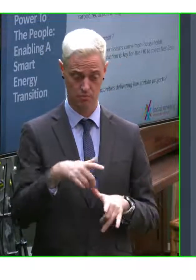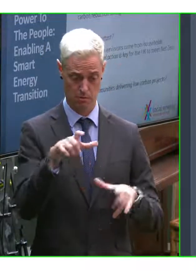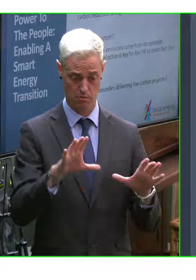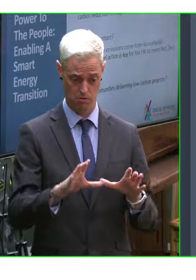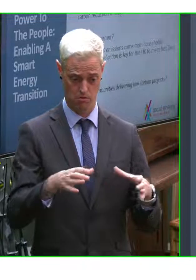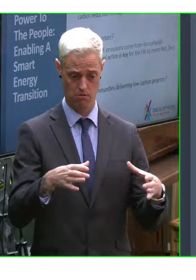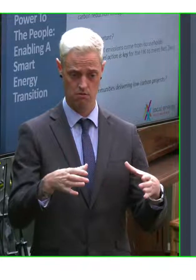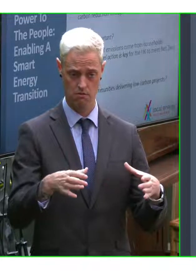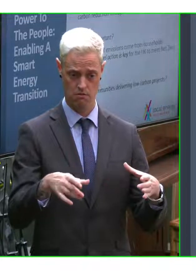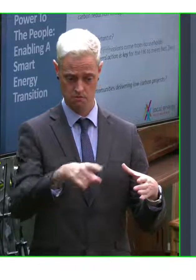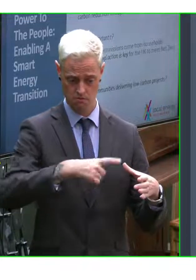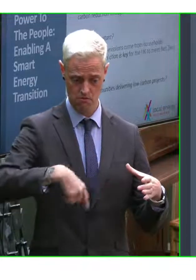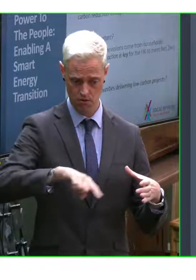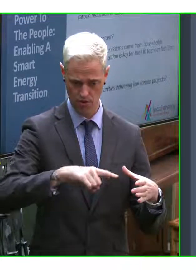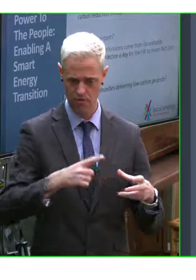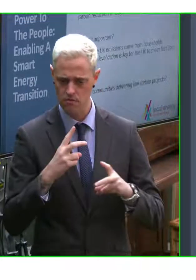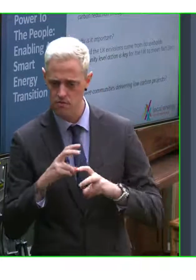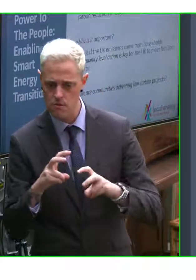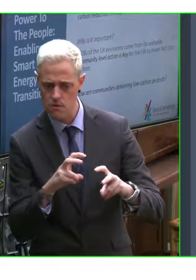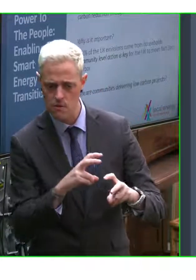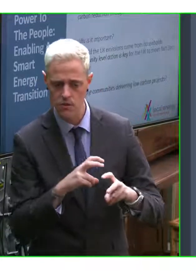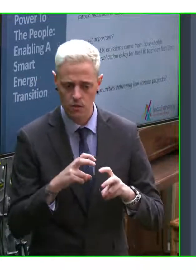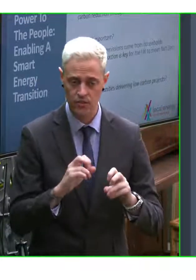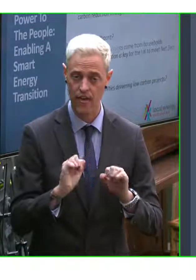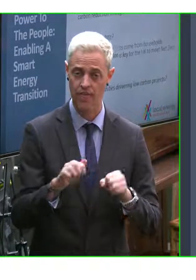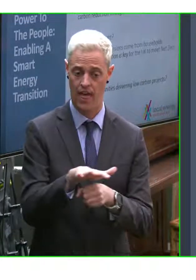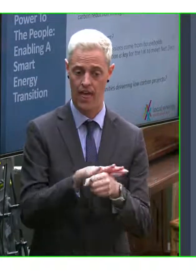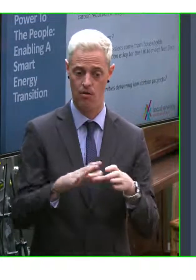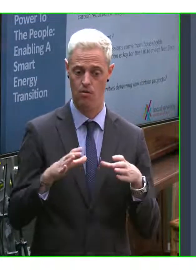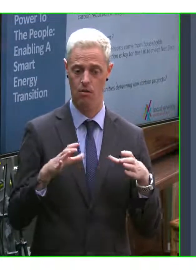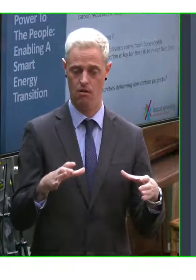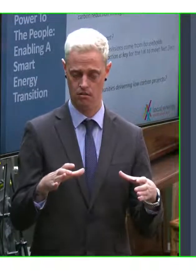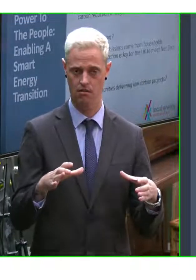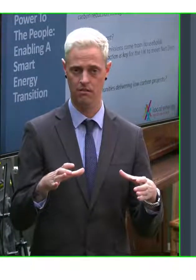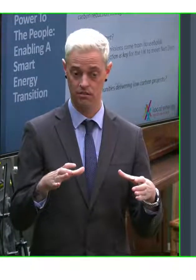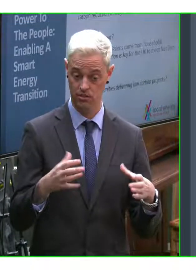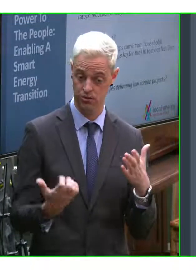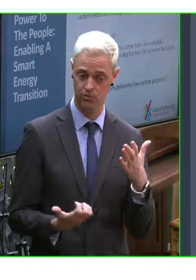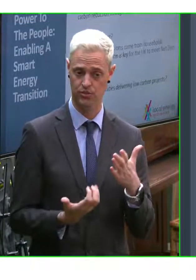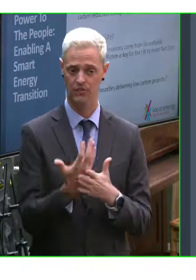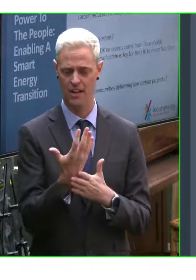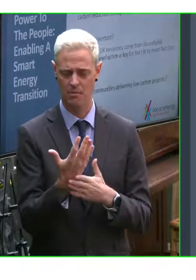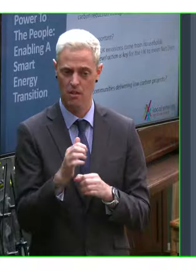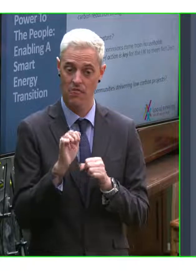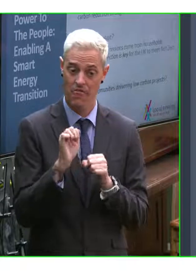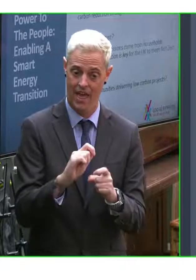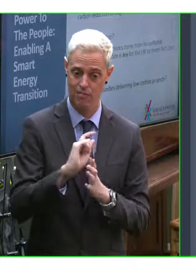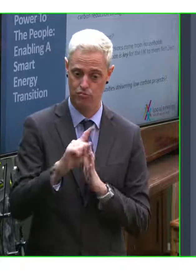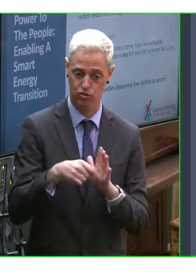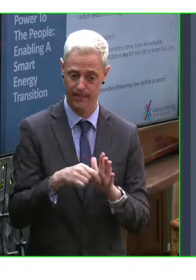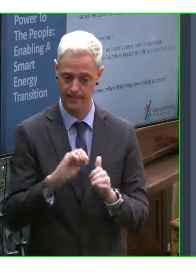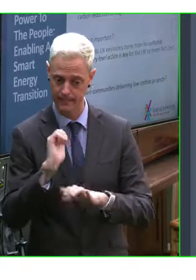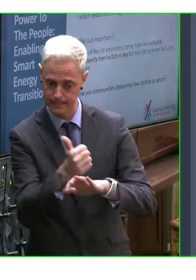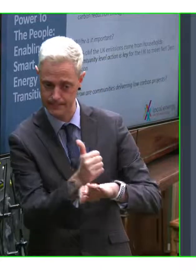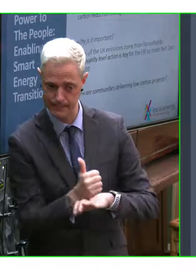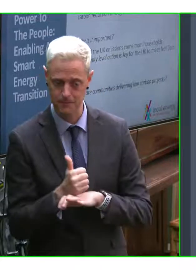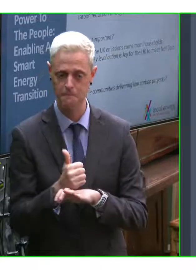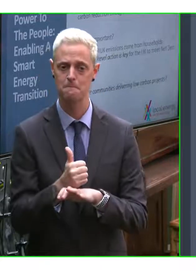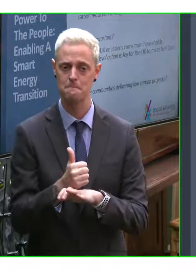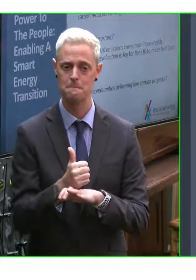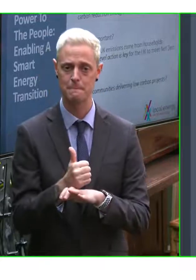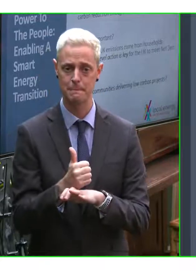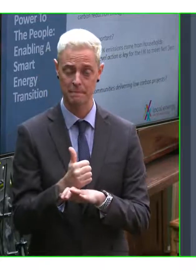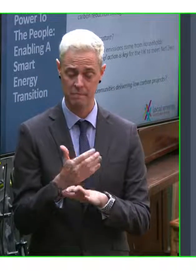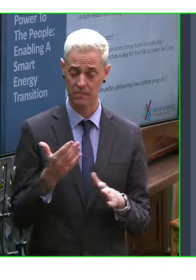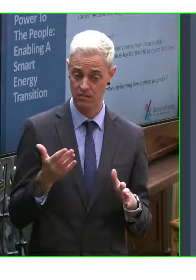and enable solutions for carbon reduction through developing local projects. And this is really important